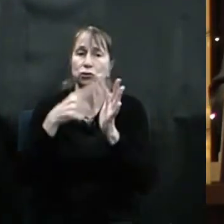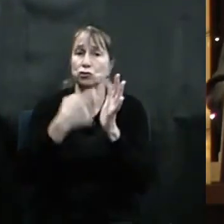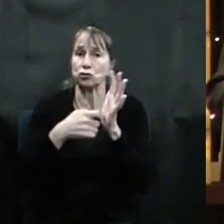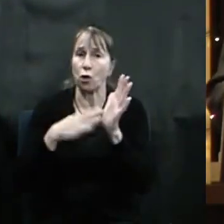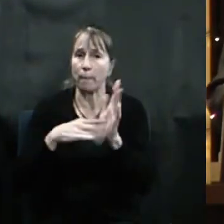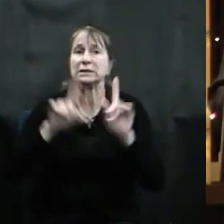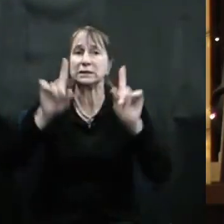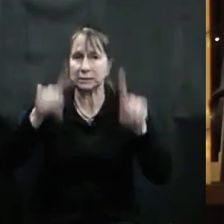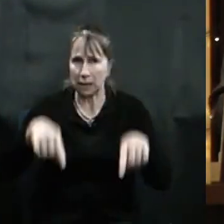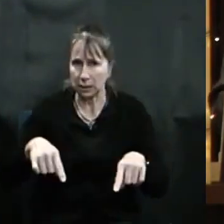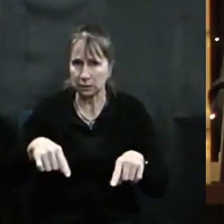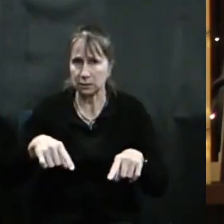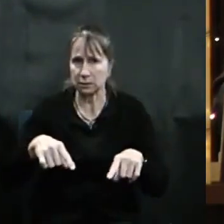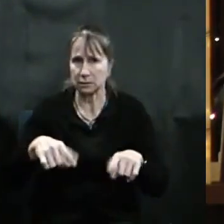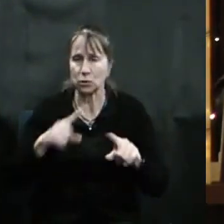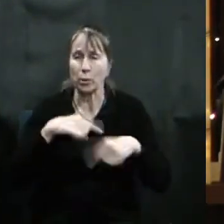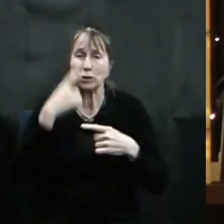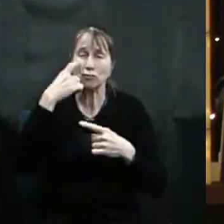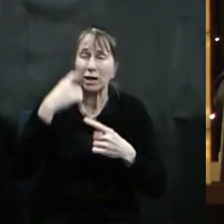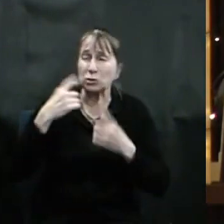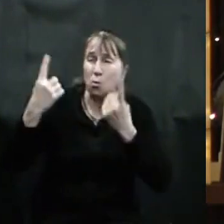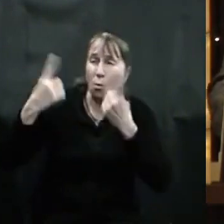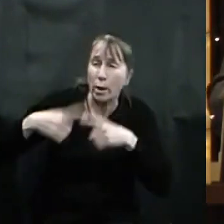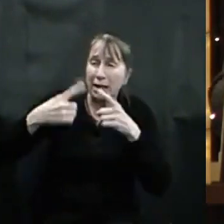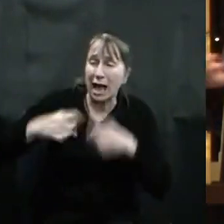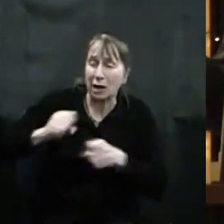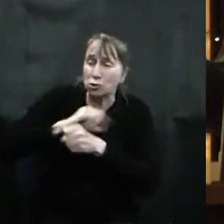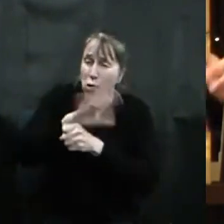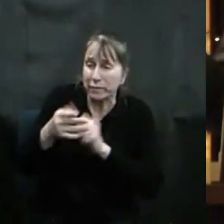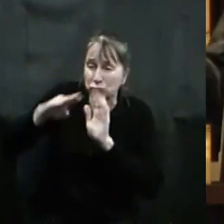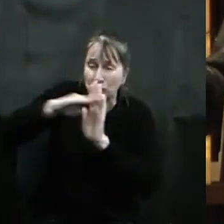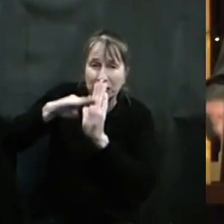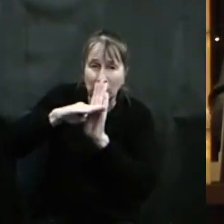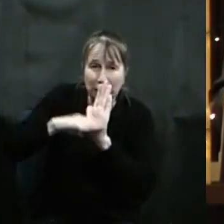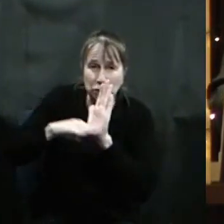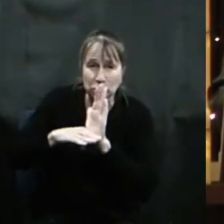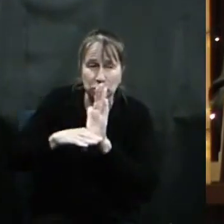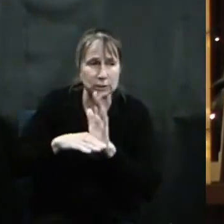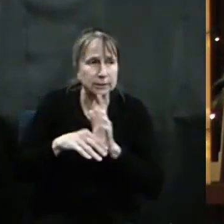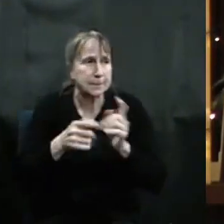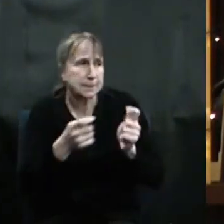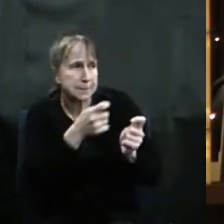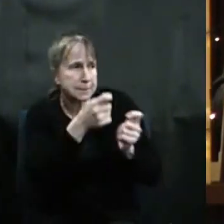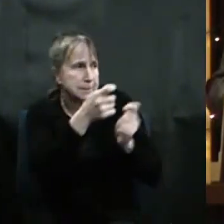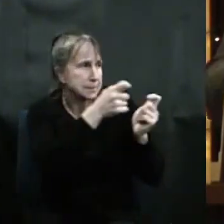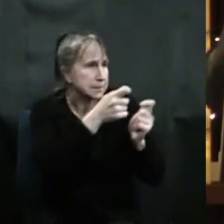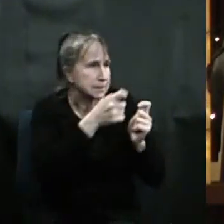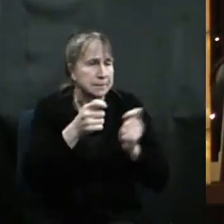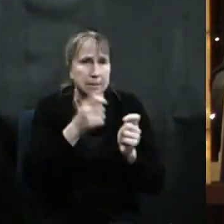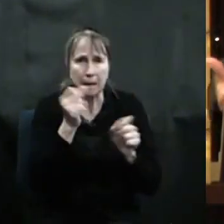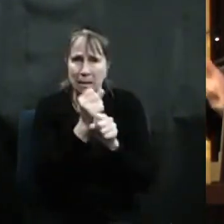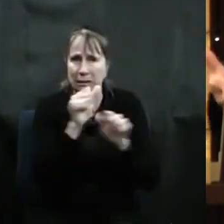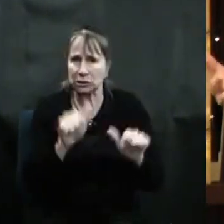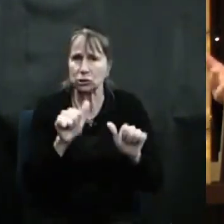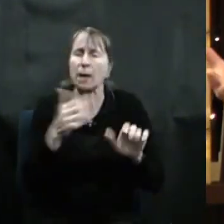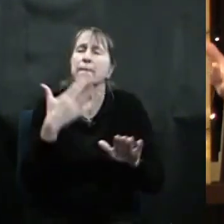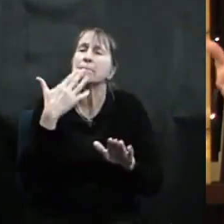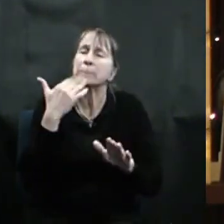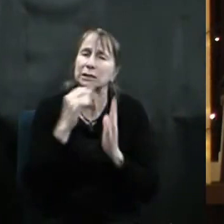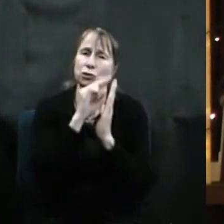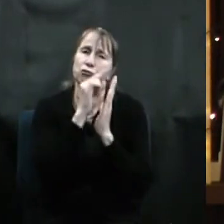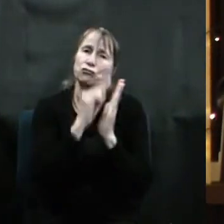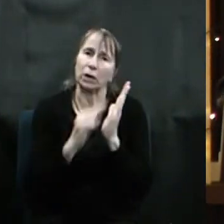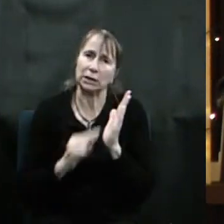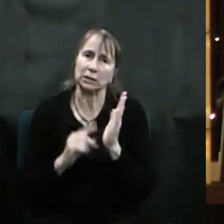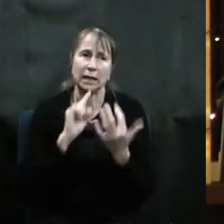in the COVID regulations, which means that we need to make various decisions. Please read the